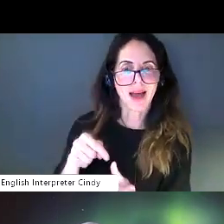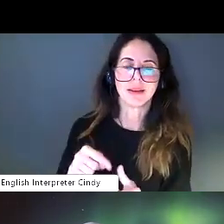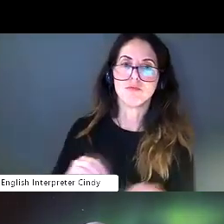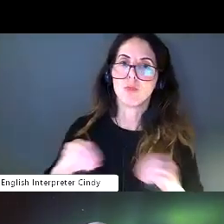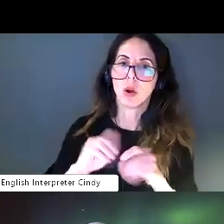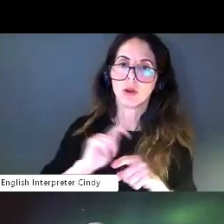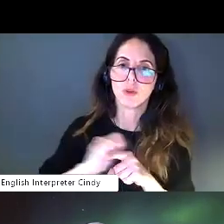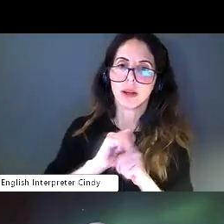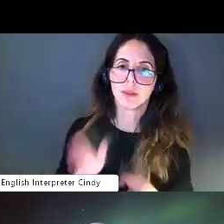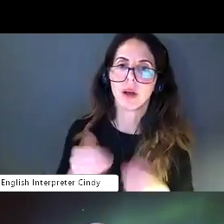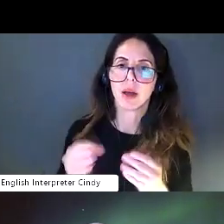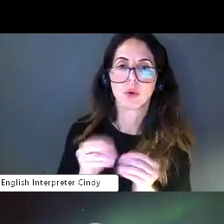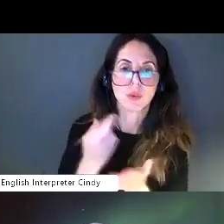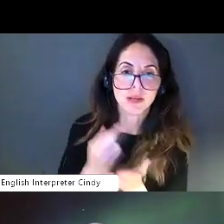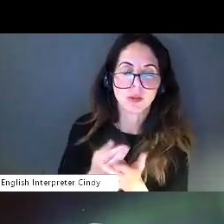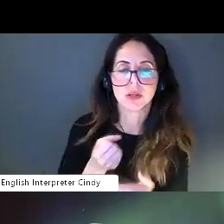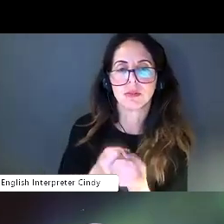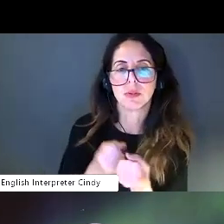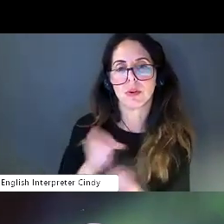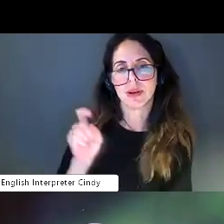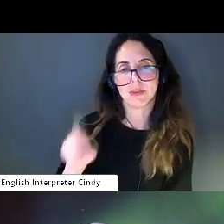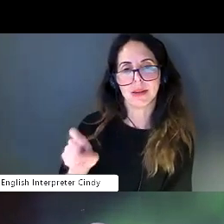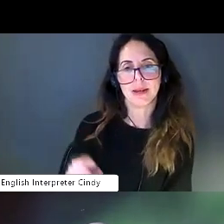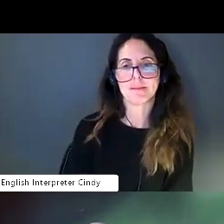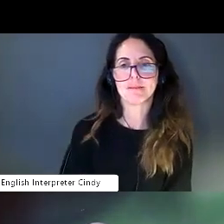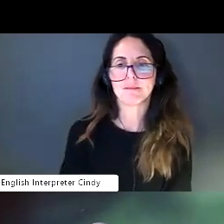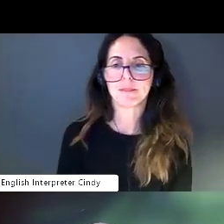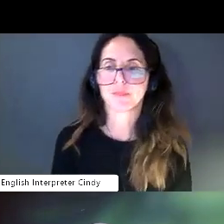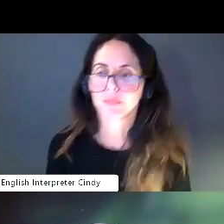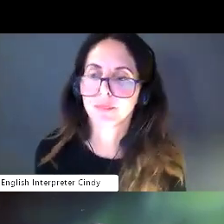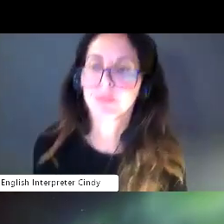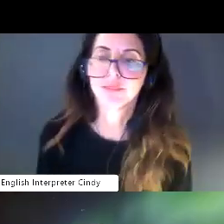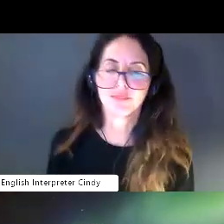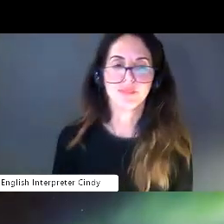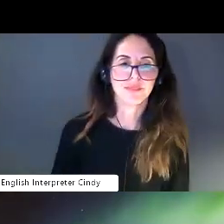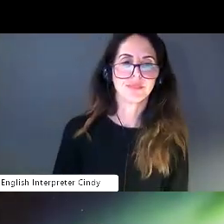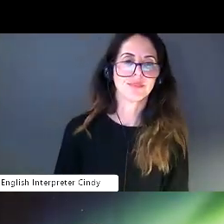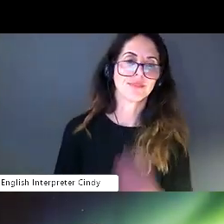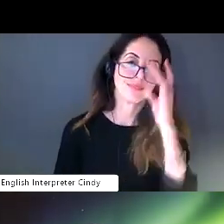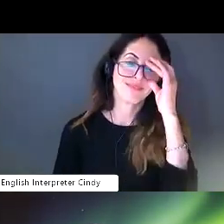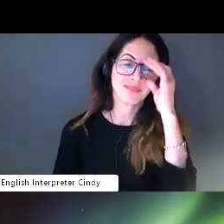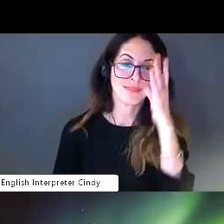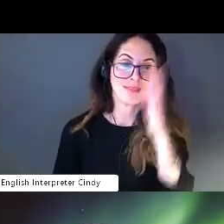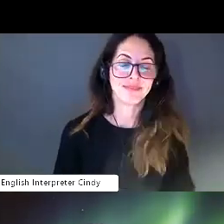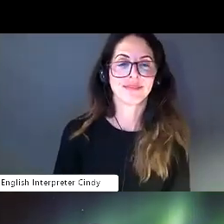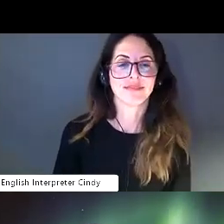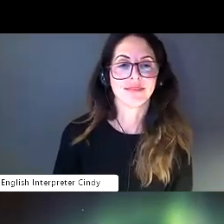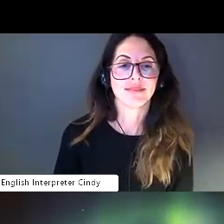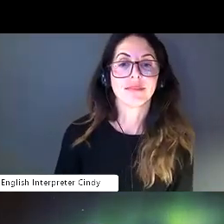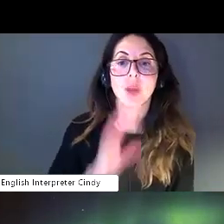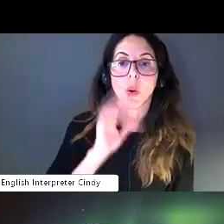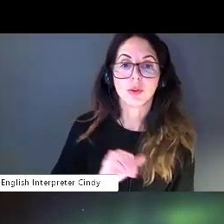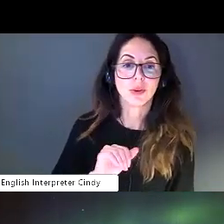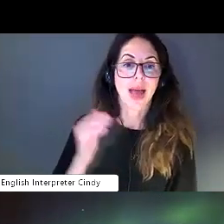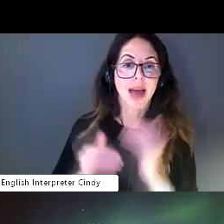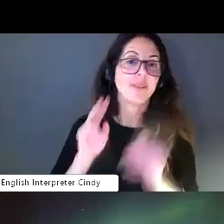further resources, and further support. And so now I'm just going to get into older adult victim and